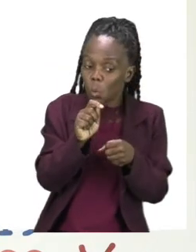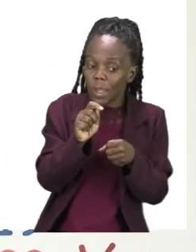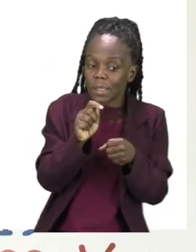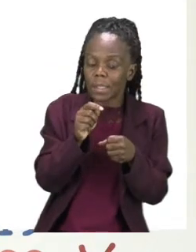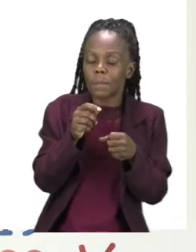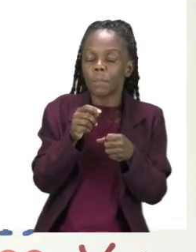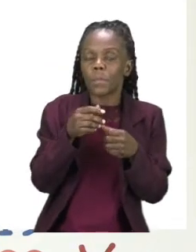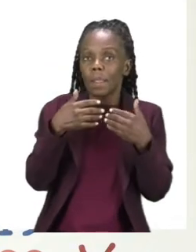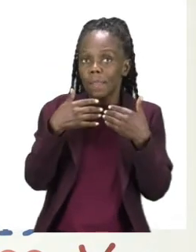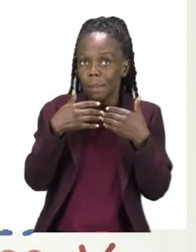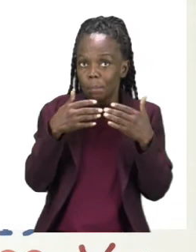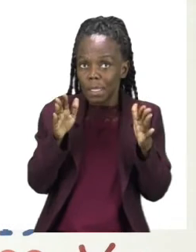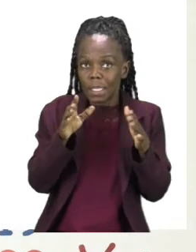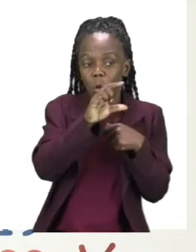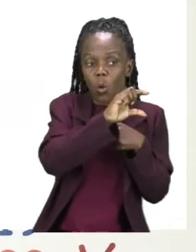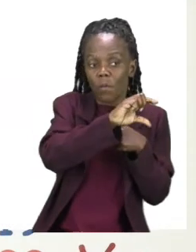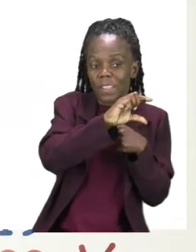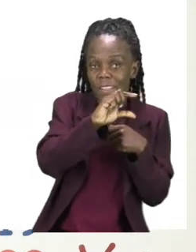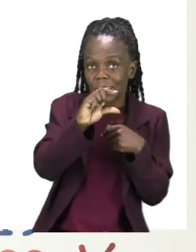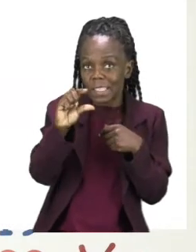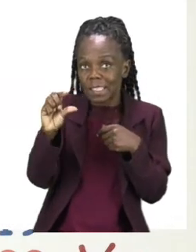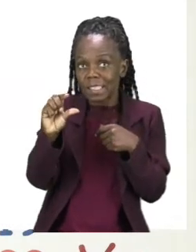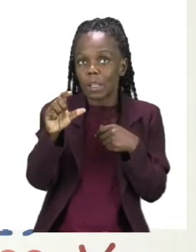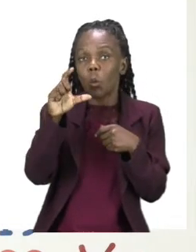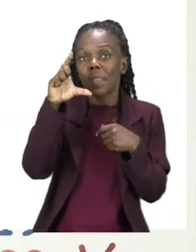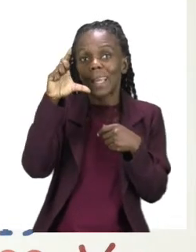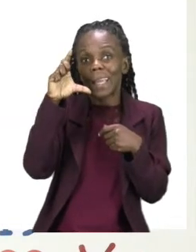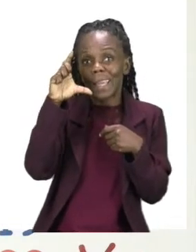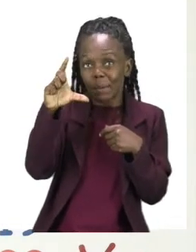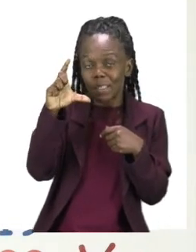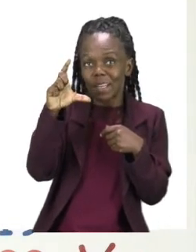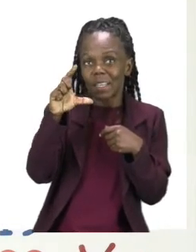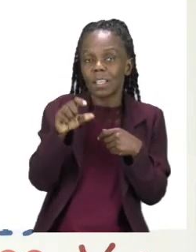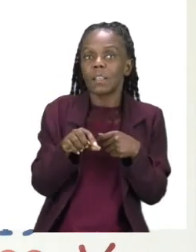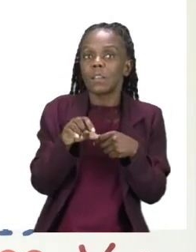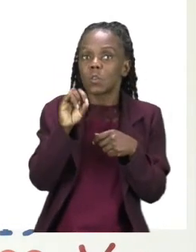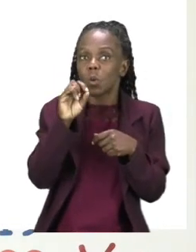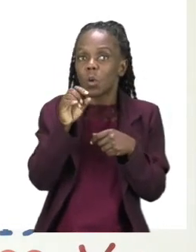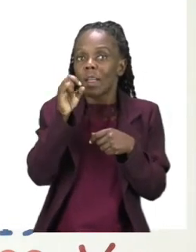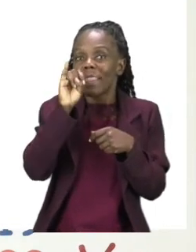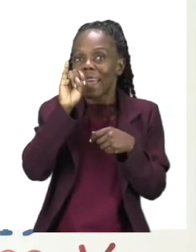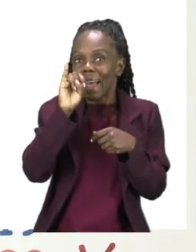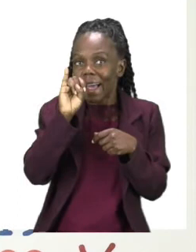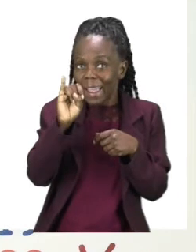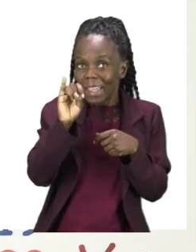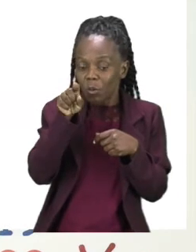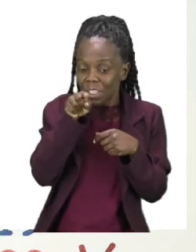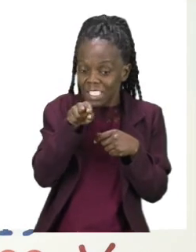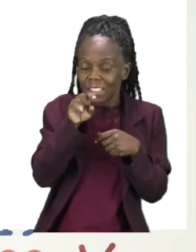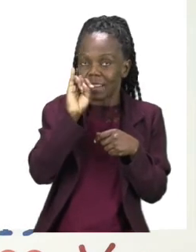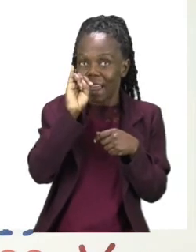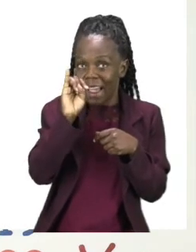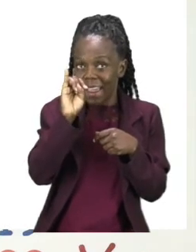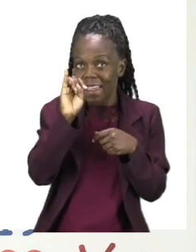or I into a big letter. So we are going to put a big letter I and